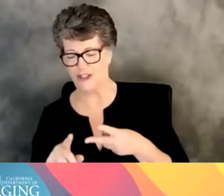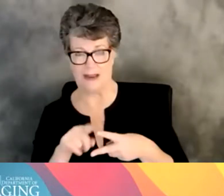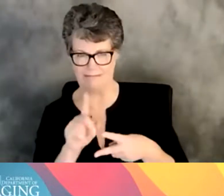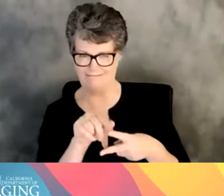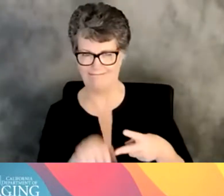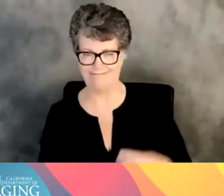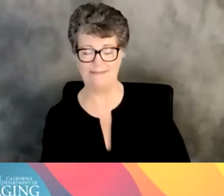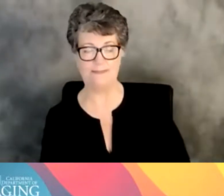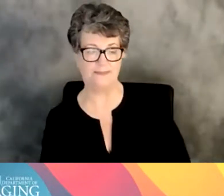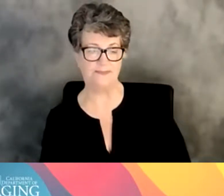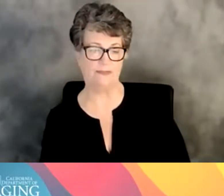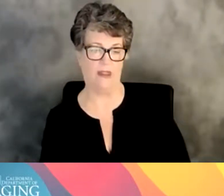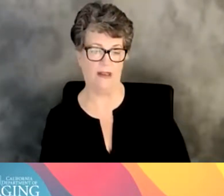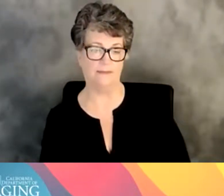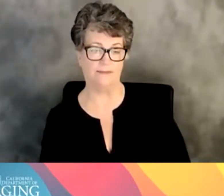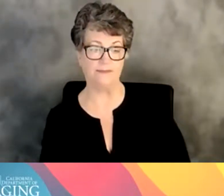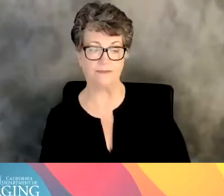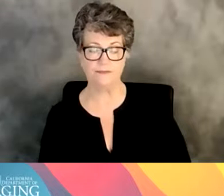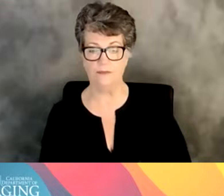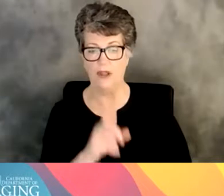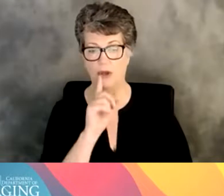that. Sure.